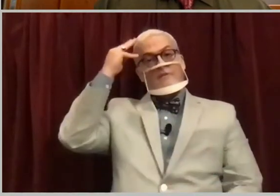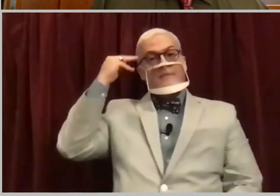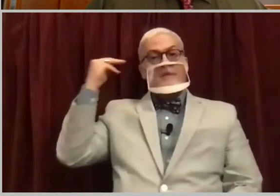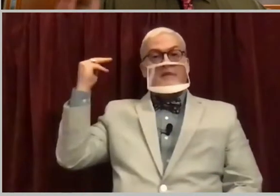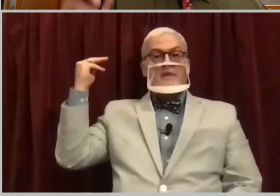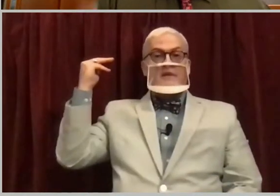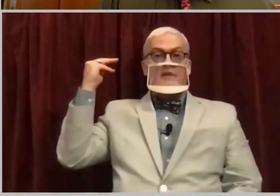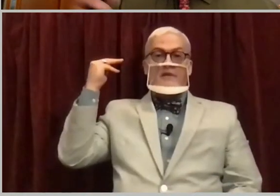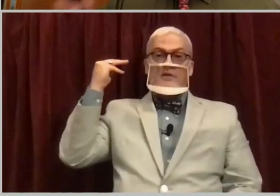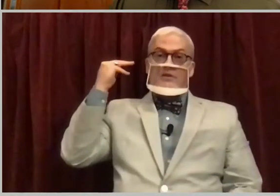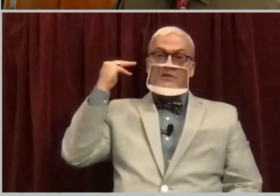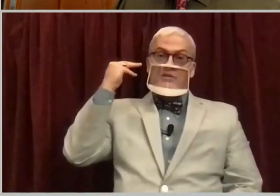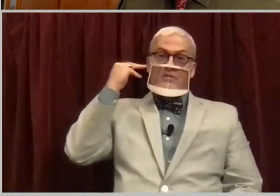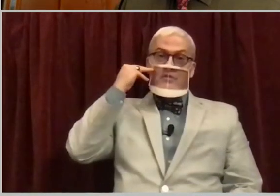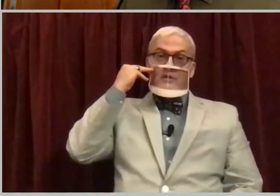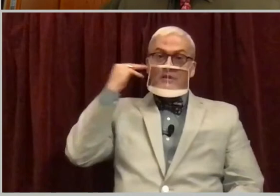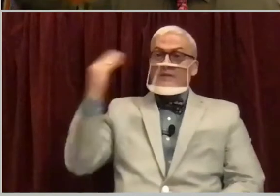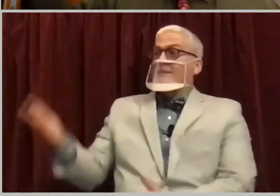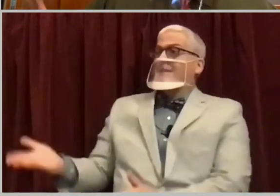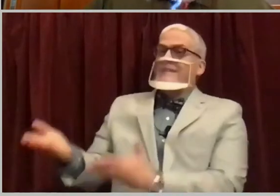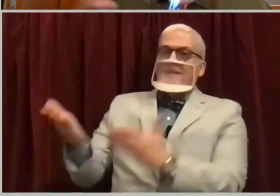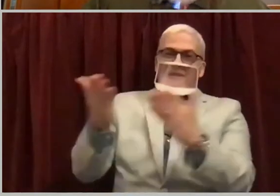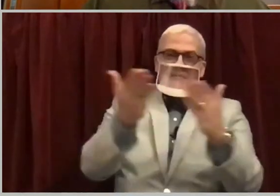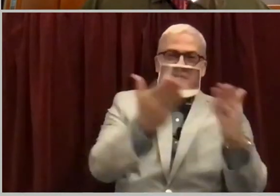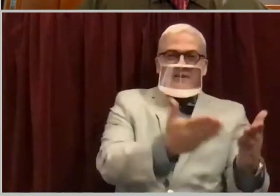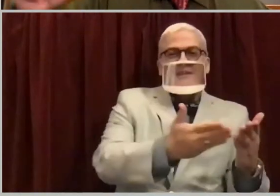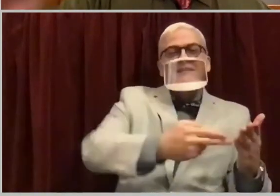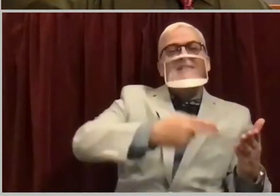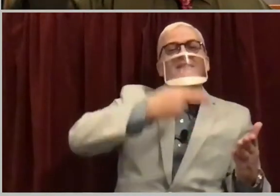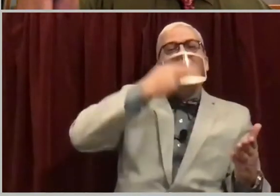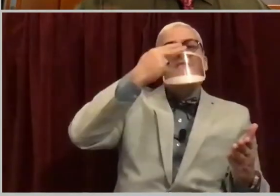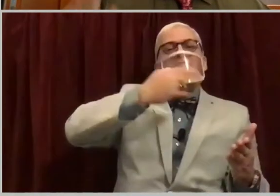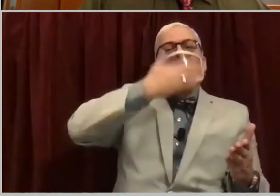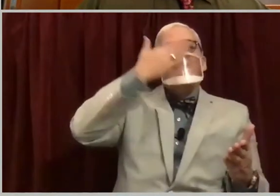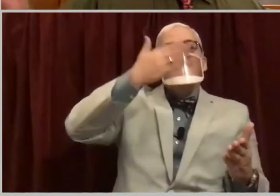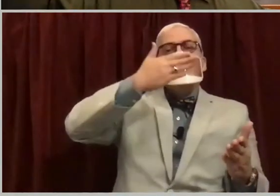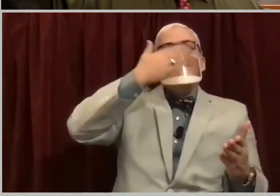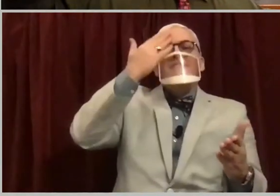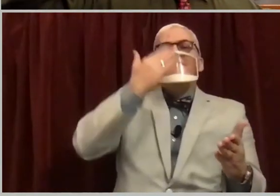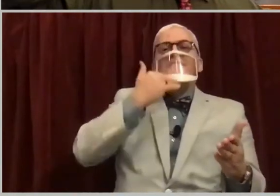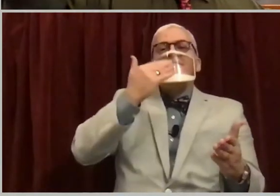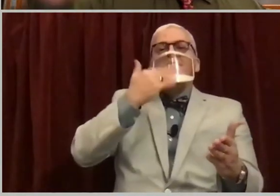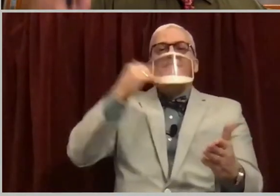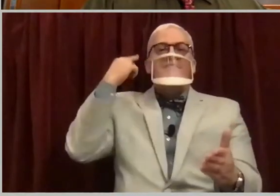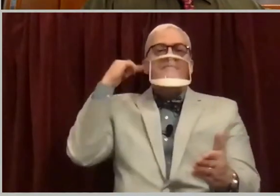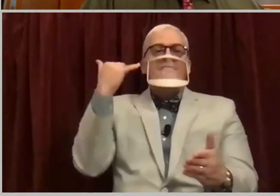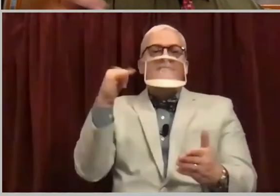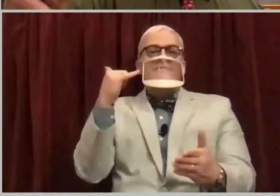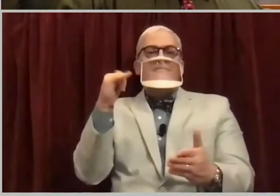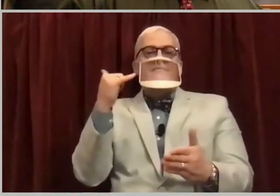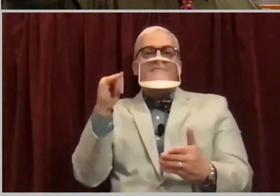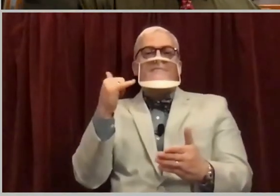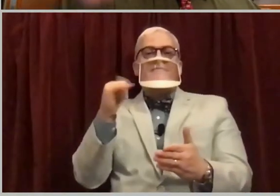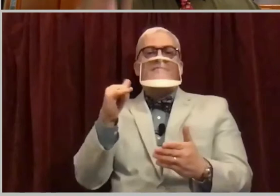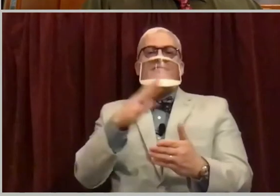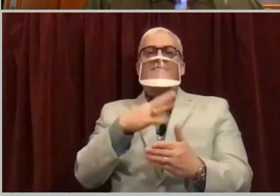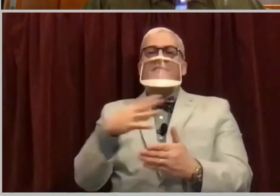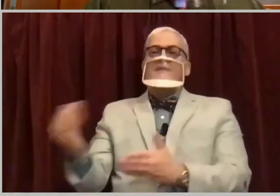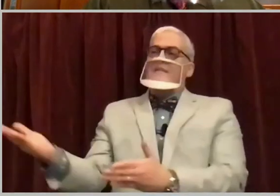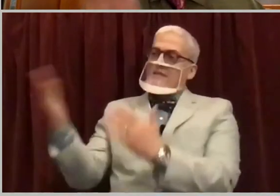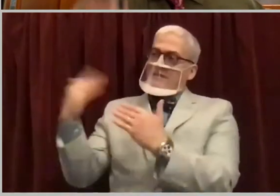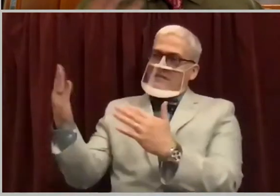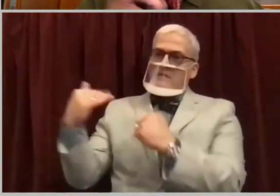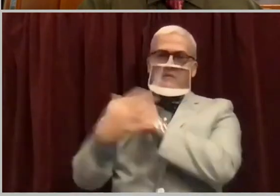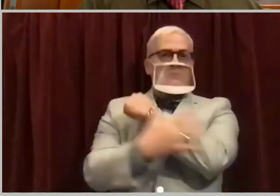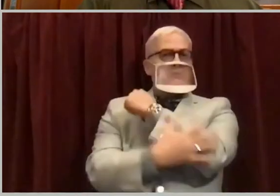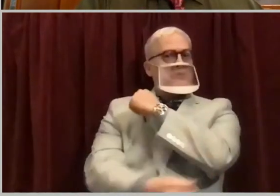of Mary. So bring him incense, gold, and